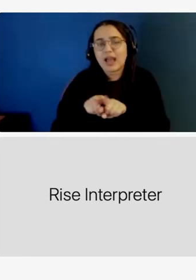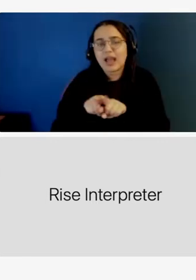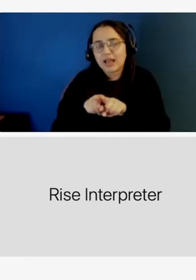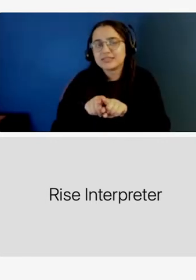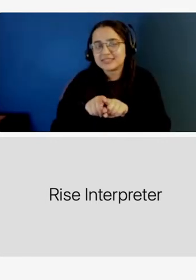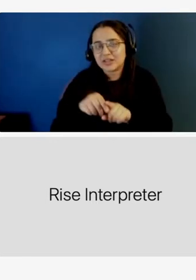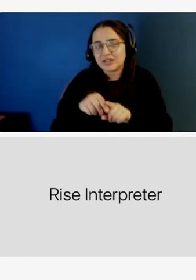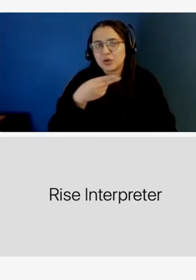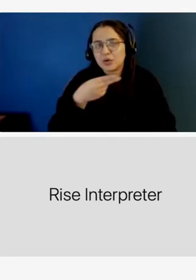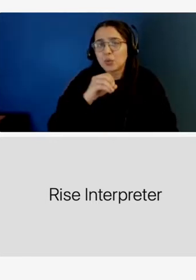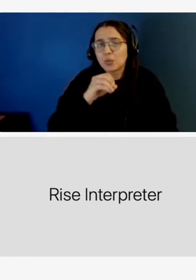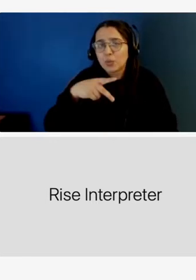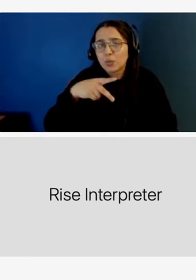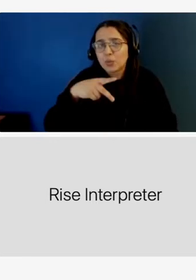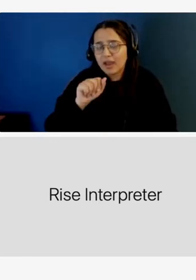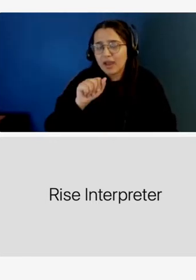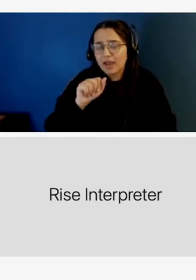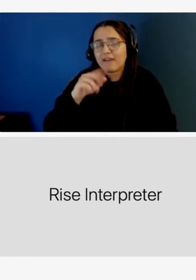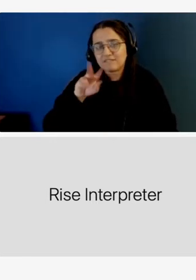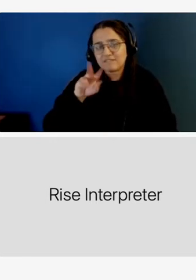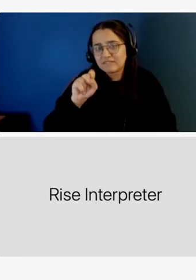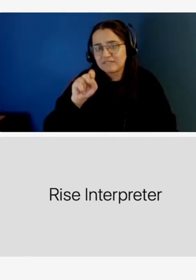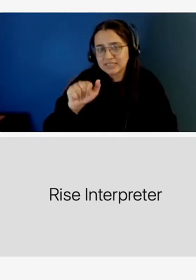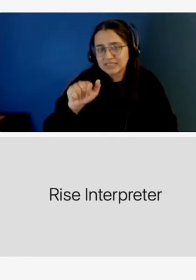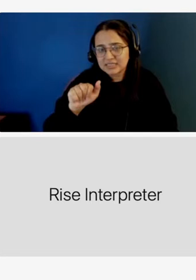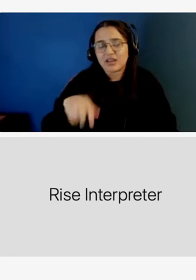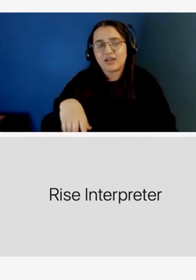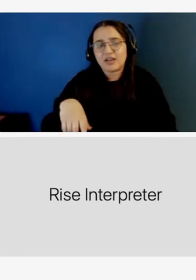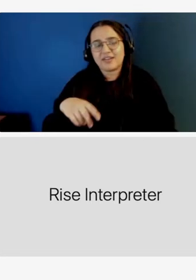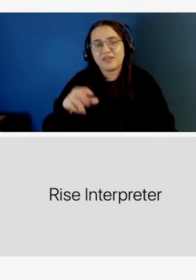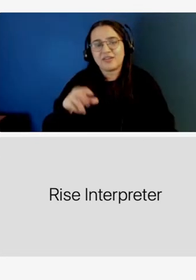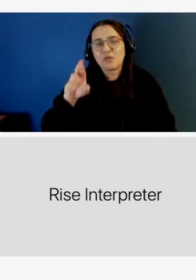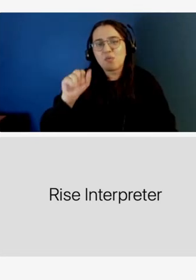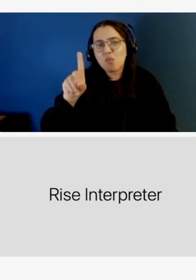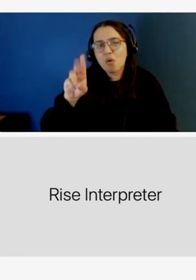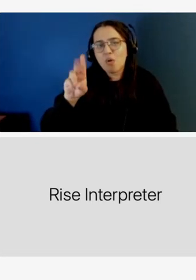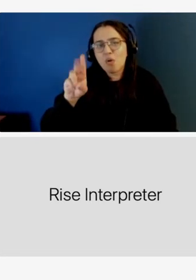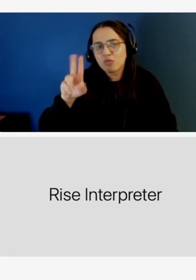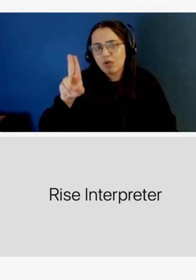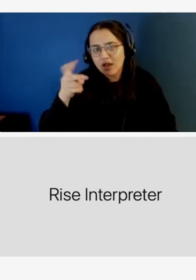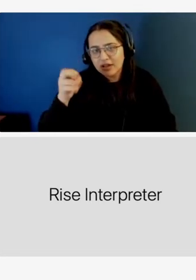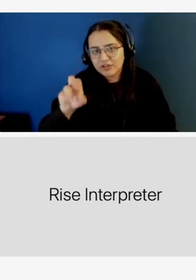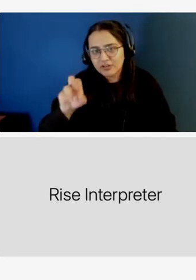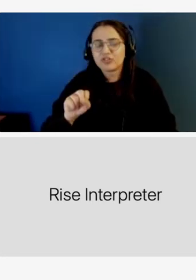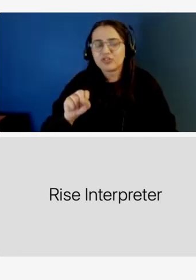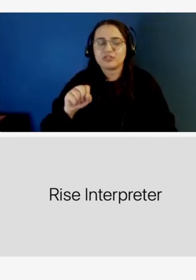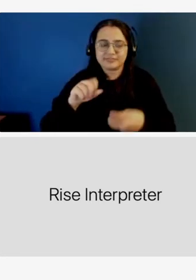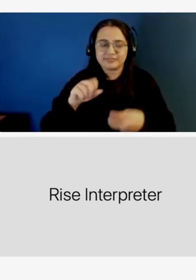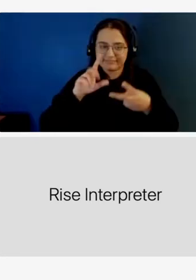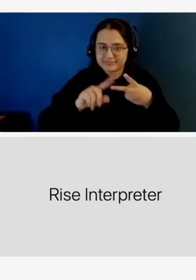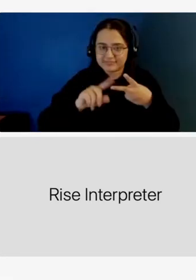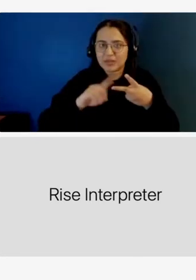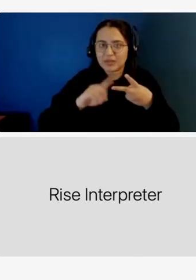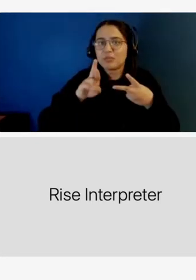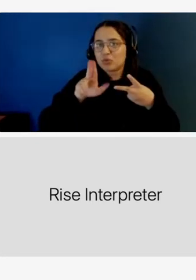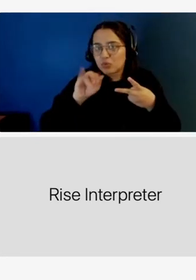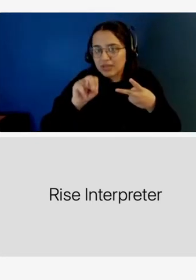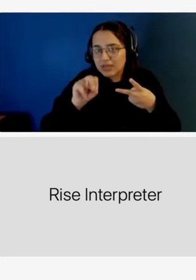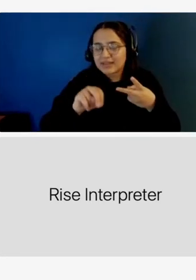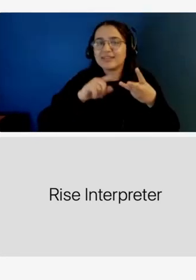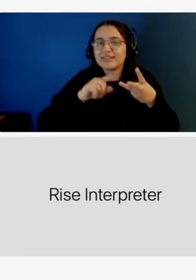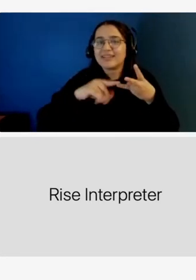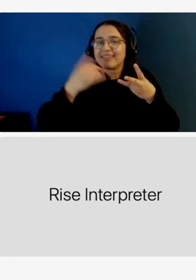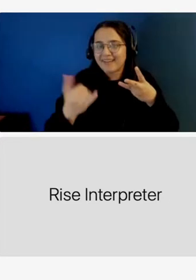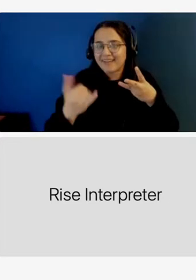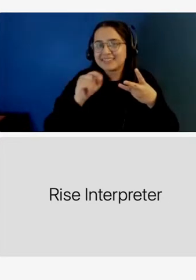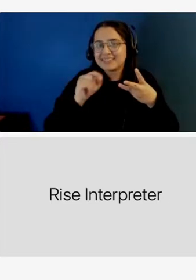Ruth Harris Bulldog, Bloomington High School Bruin, and now a Grand Terrace High School Titan. In my heart, I always knew I